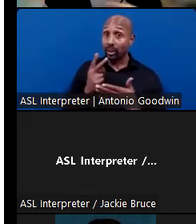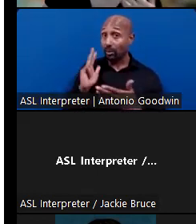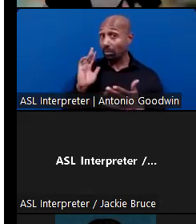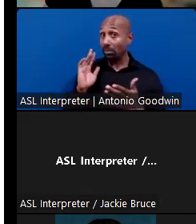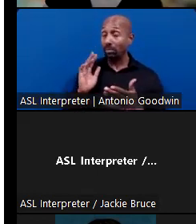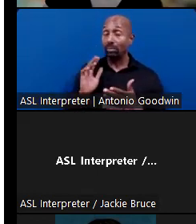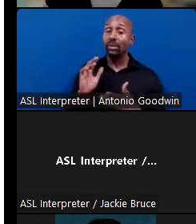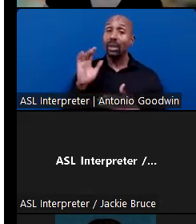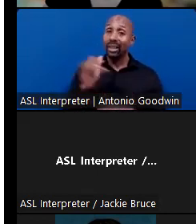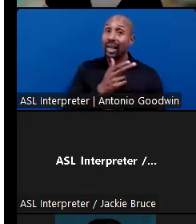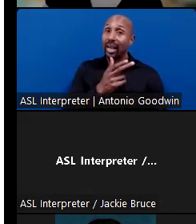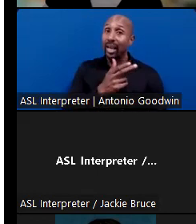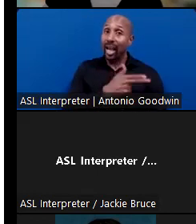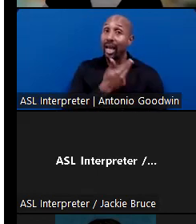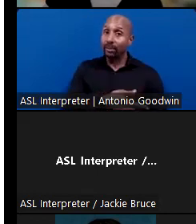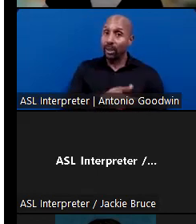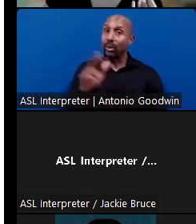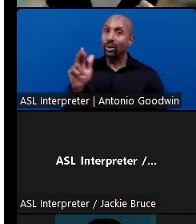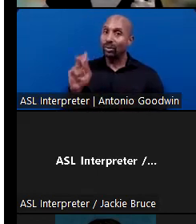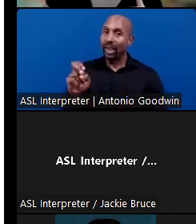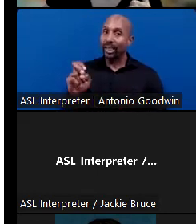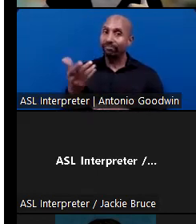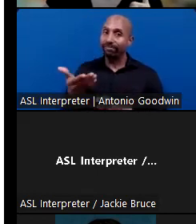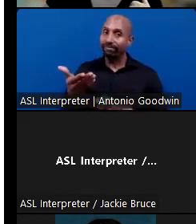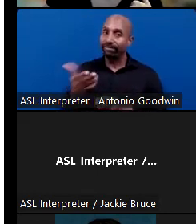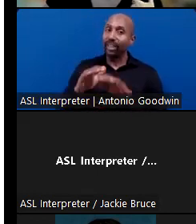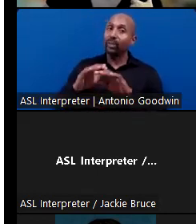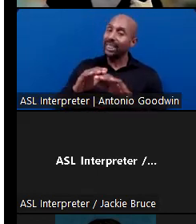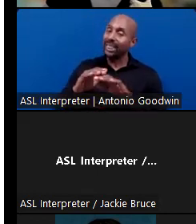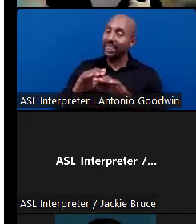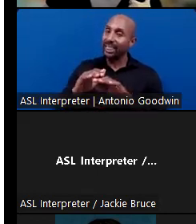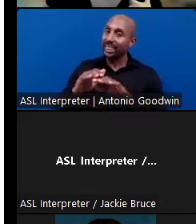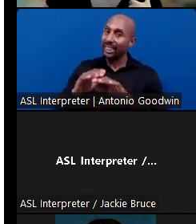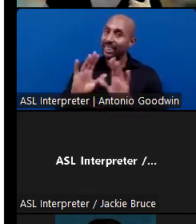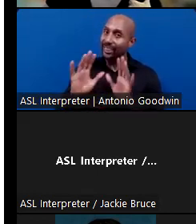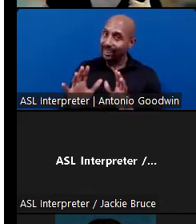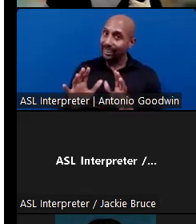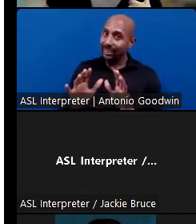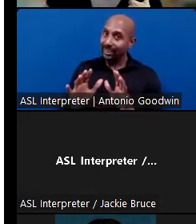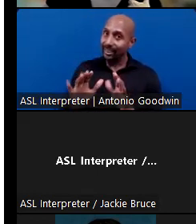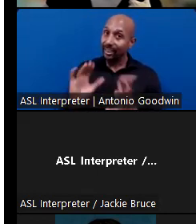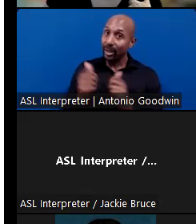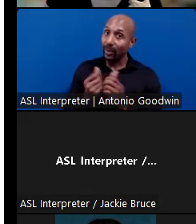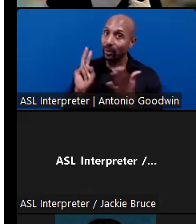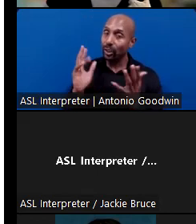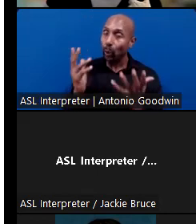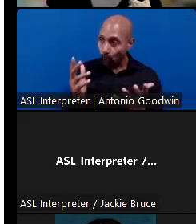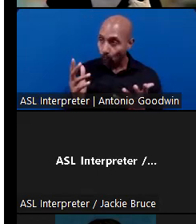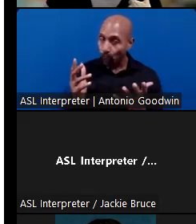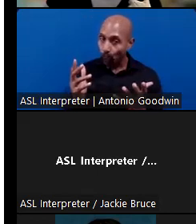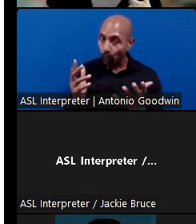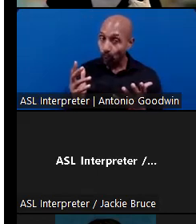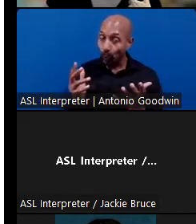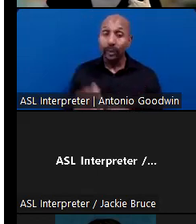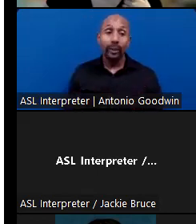so they've been decreasing over the past week, but they're higher than they were 2 weeks ago. So we have a 19 daily